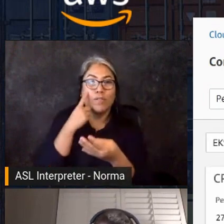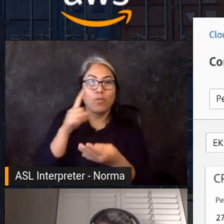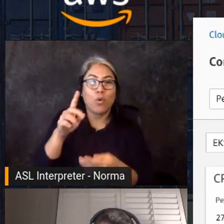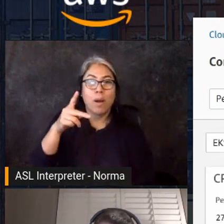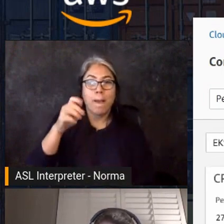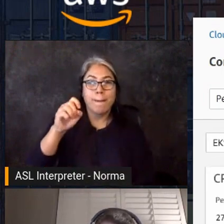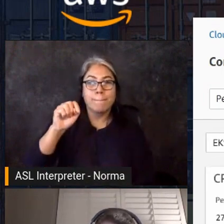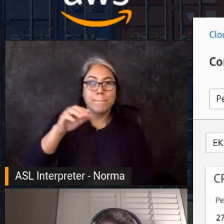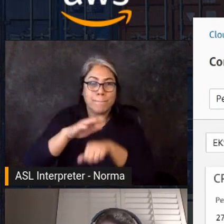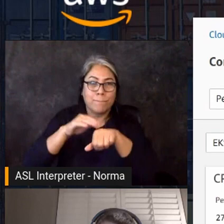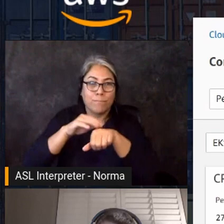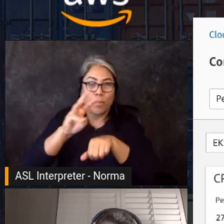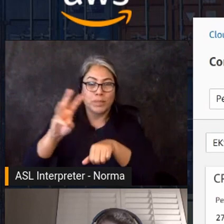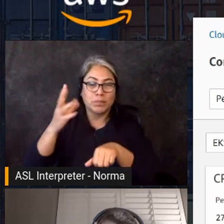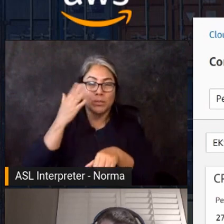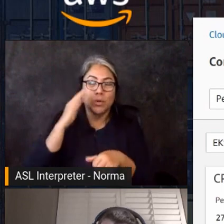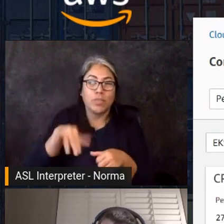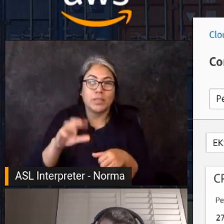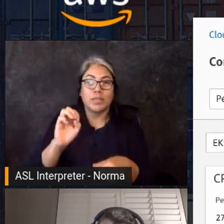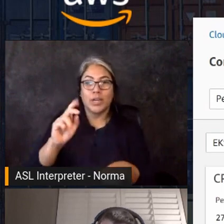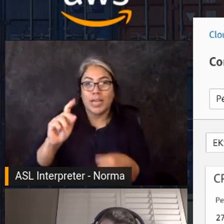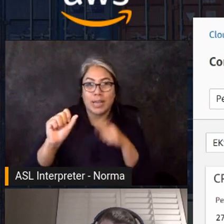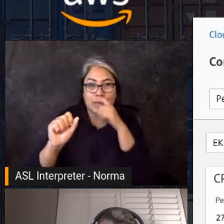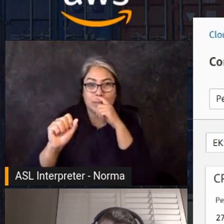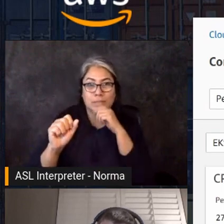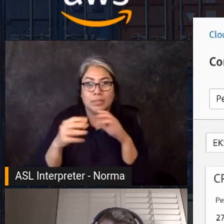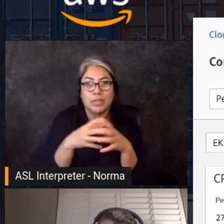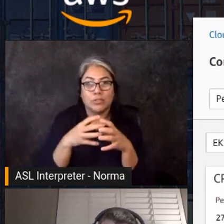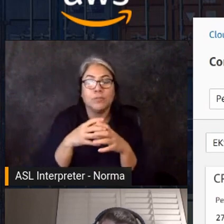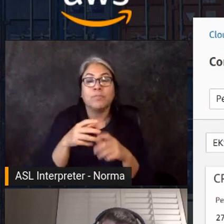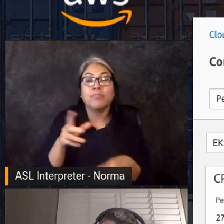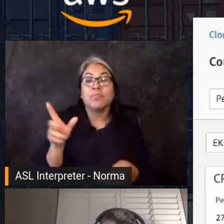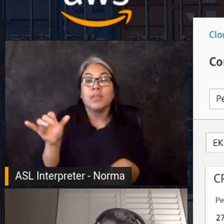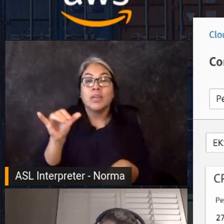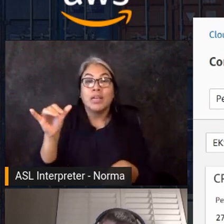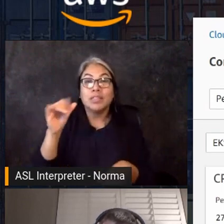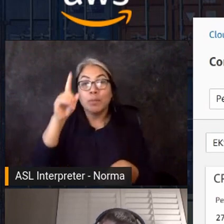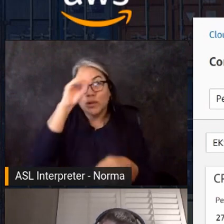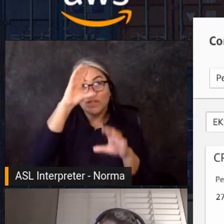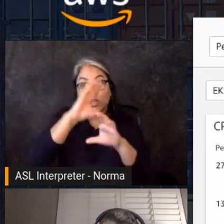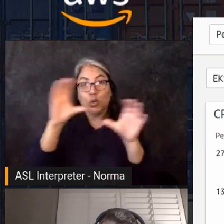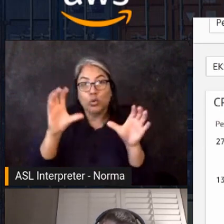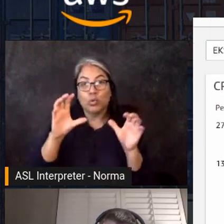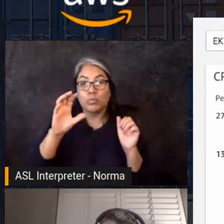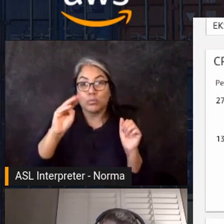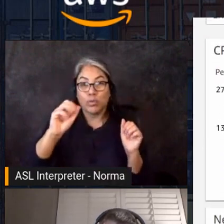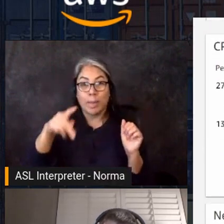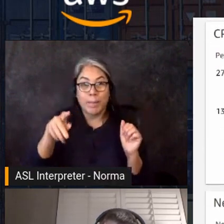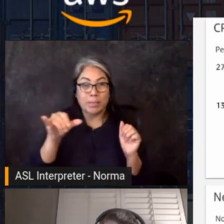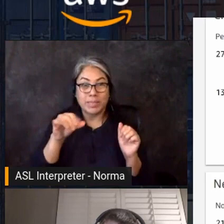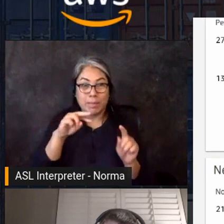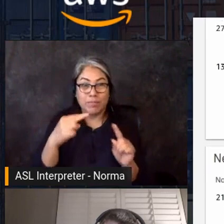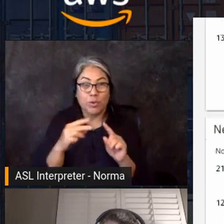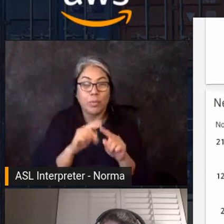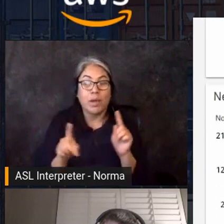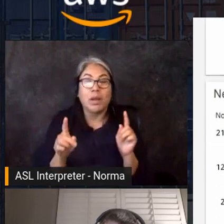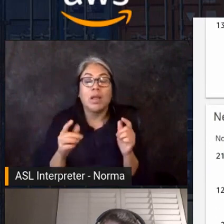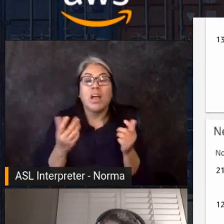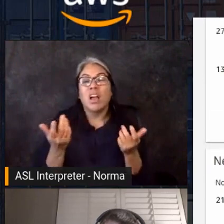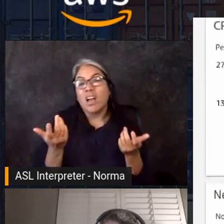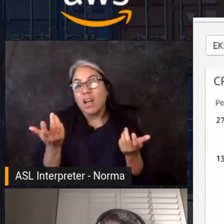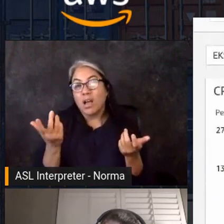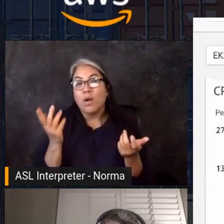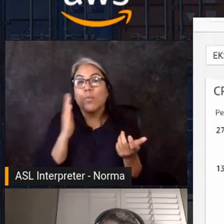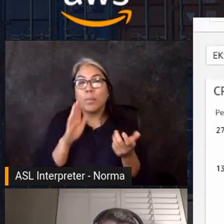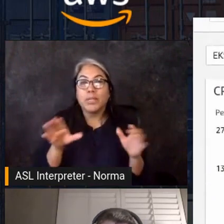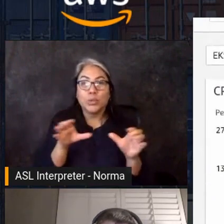is our EKS cluster. So this is a similar view to that map, but what we're going to be doing here is looking